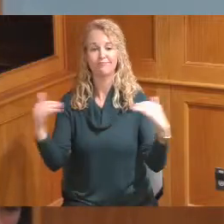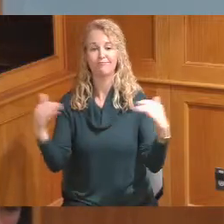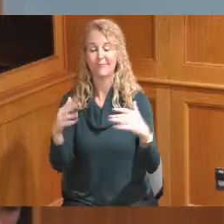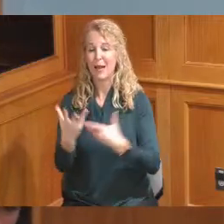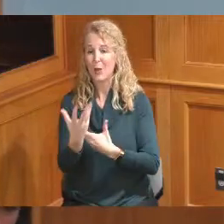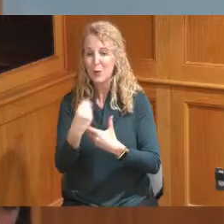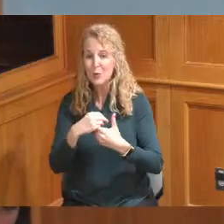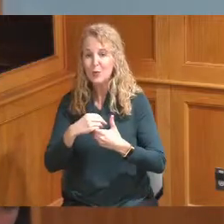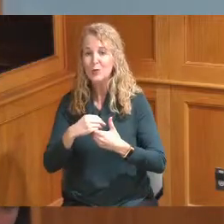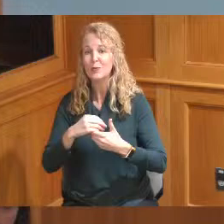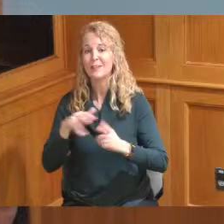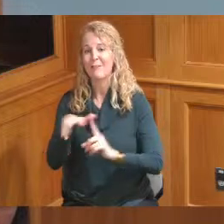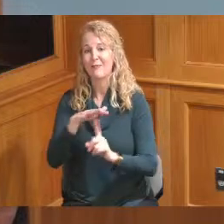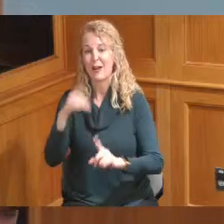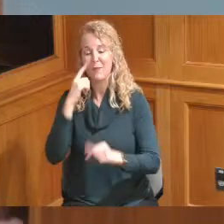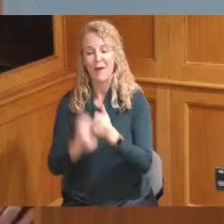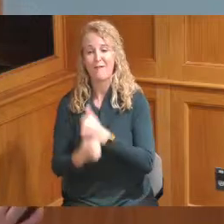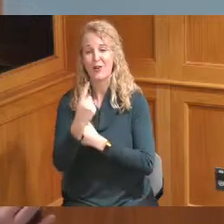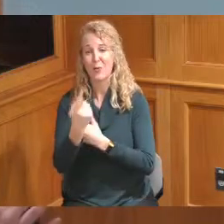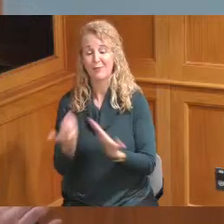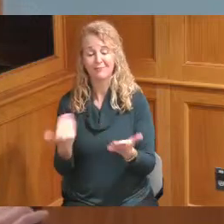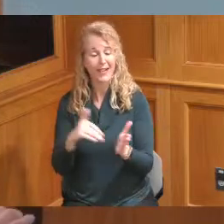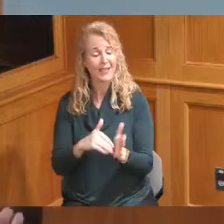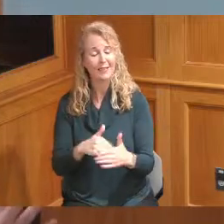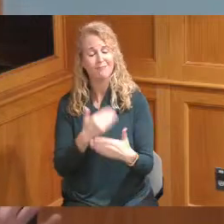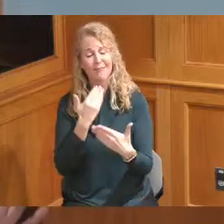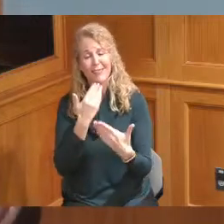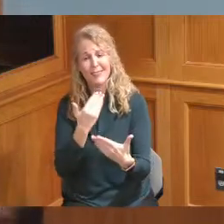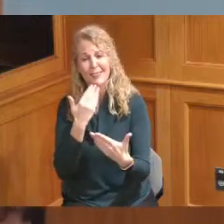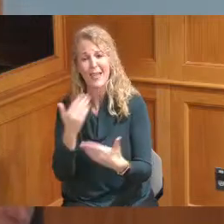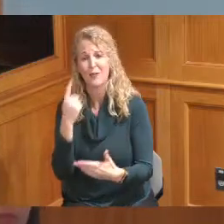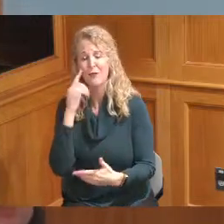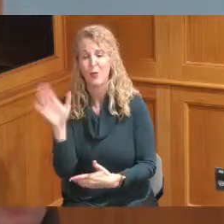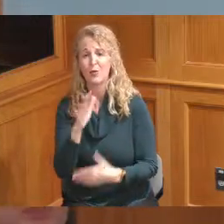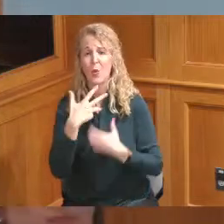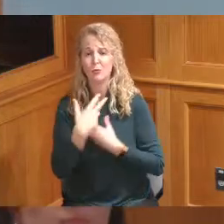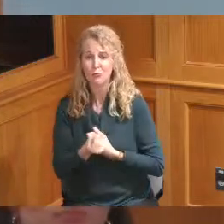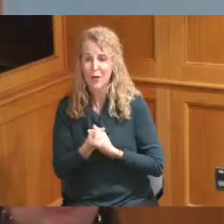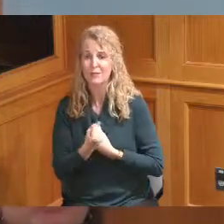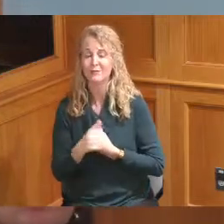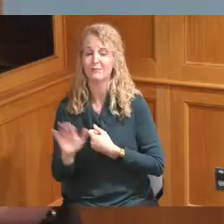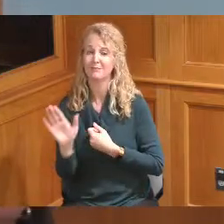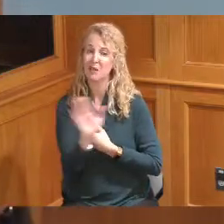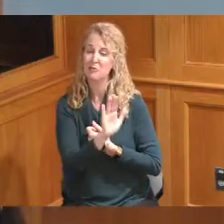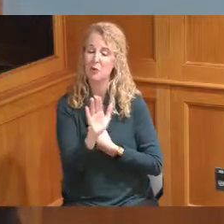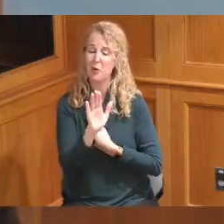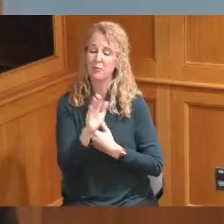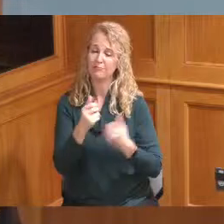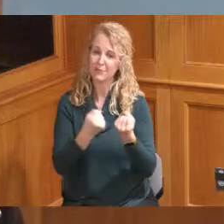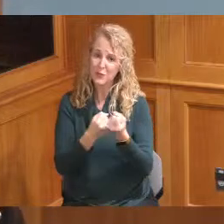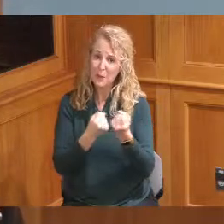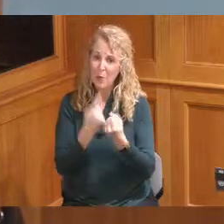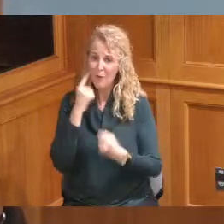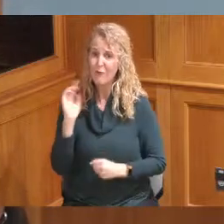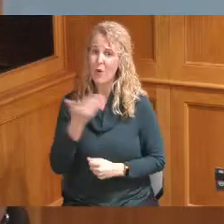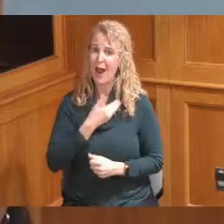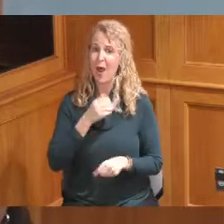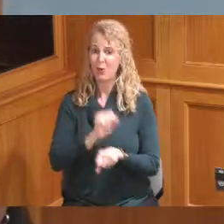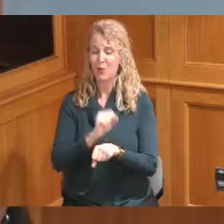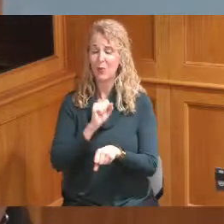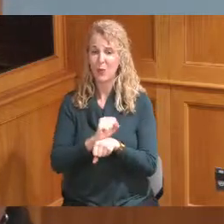we extend our deepest appreciation for the confidence in exclusive services and for your ongoing dedication to the well-being